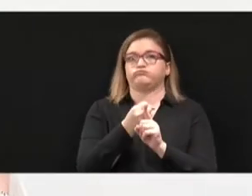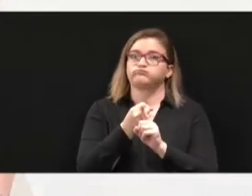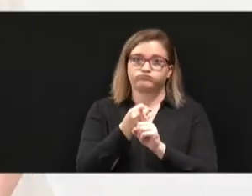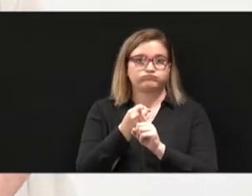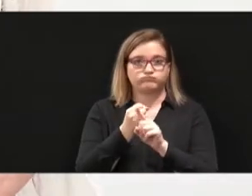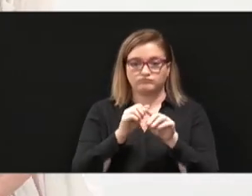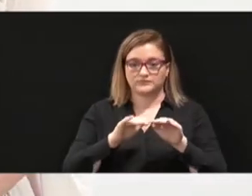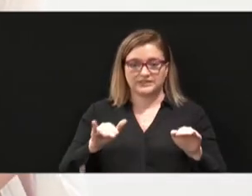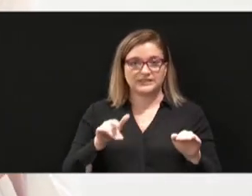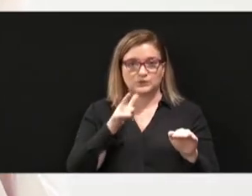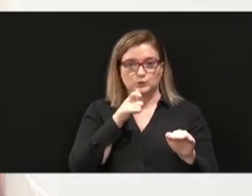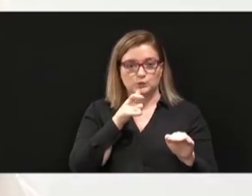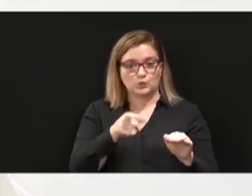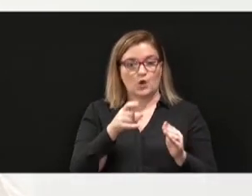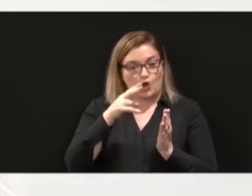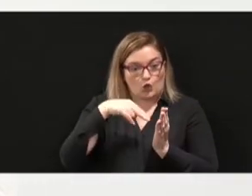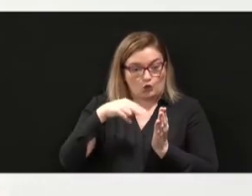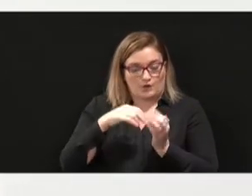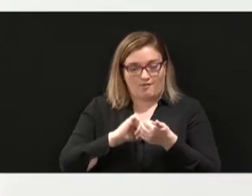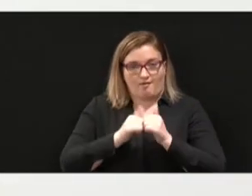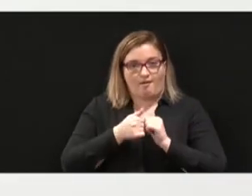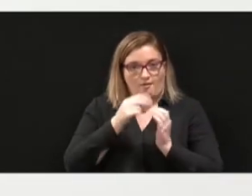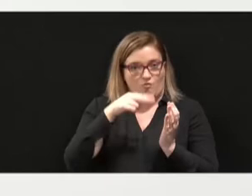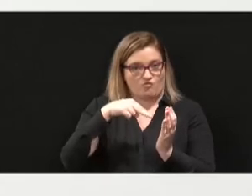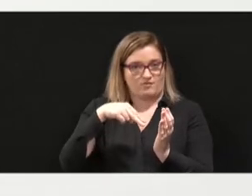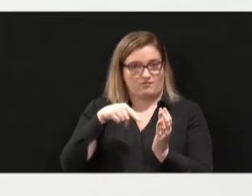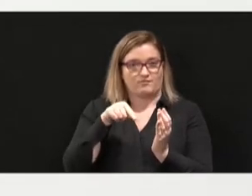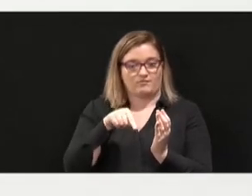to read. So for example,